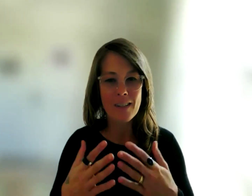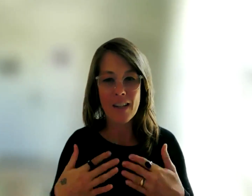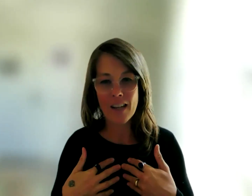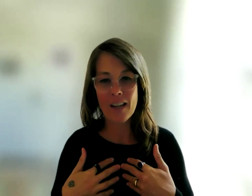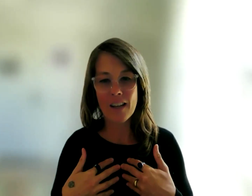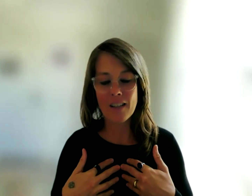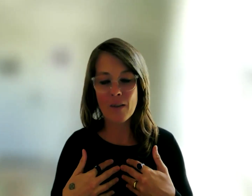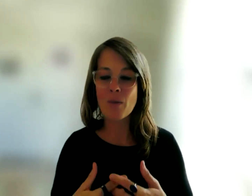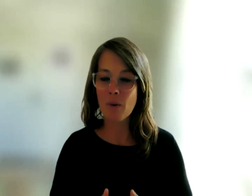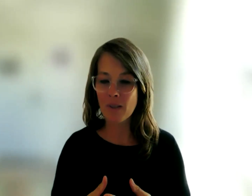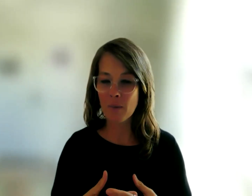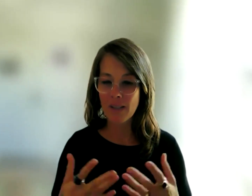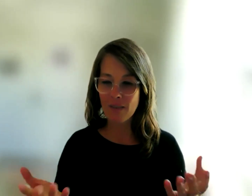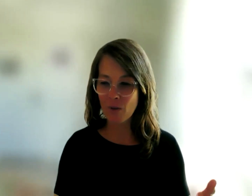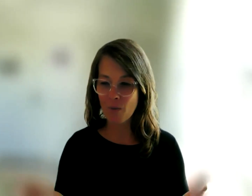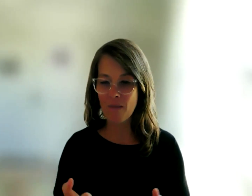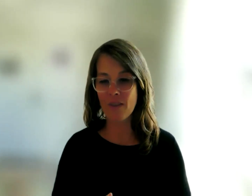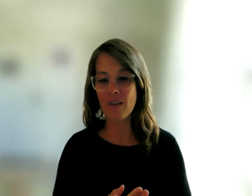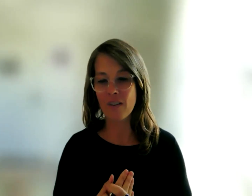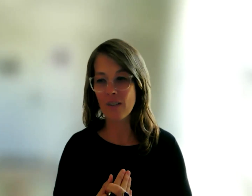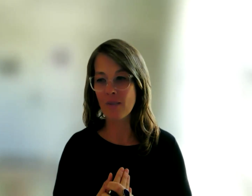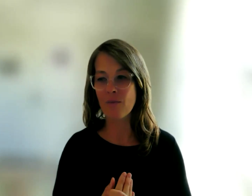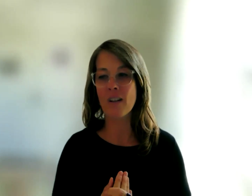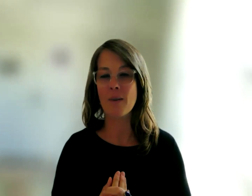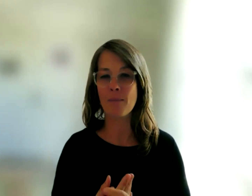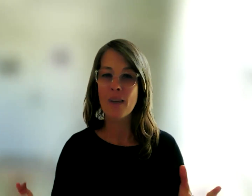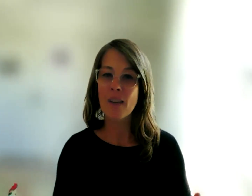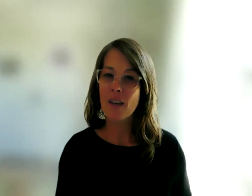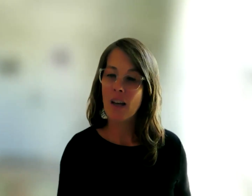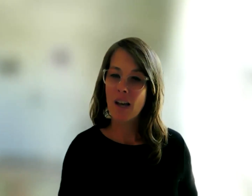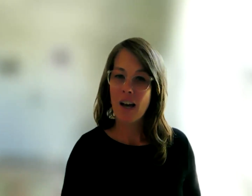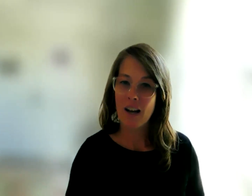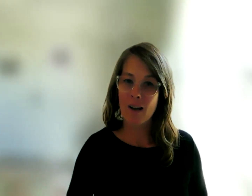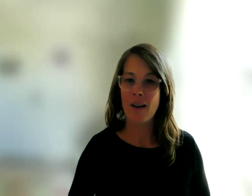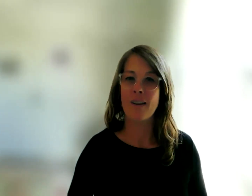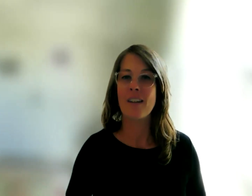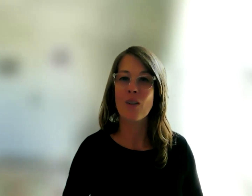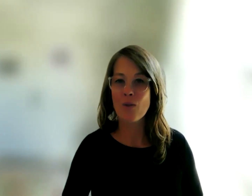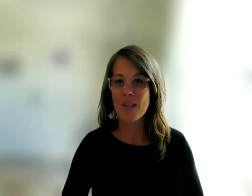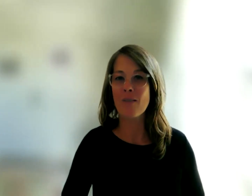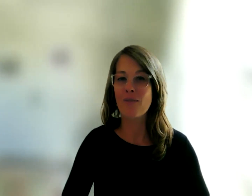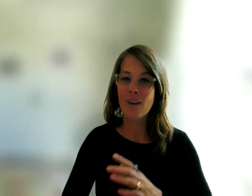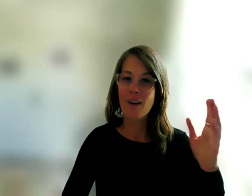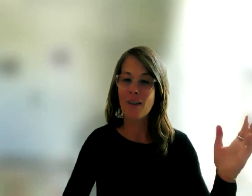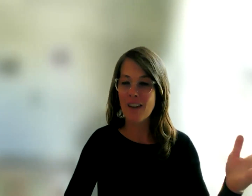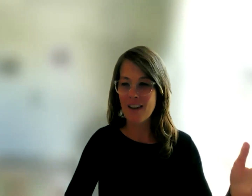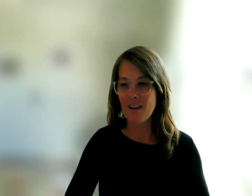take some responsibility for whoever there is in front of them, and